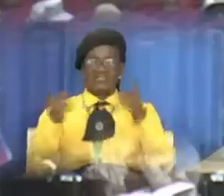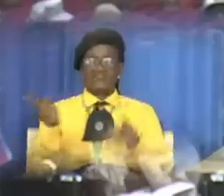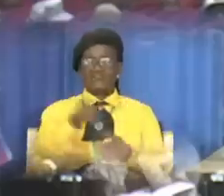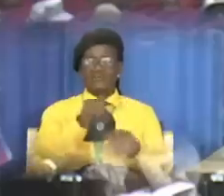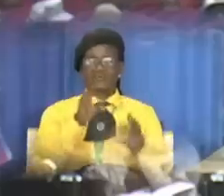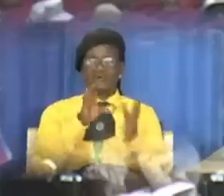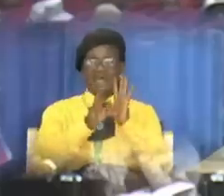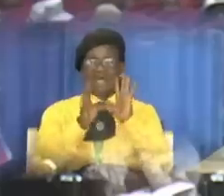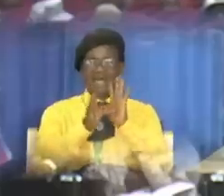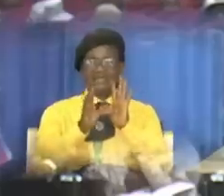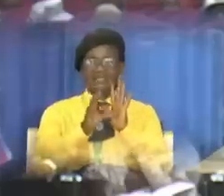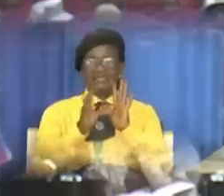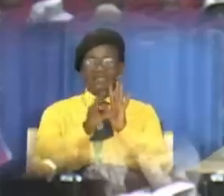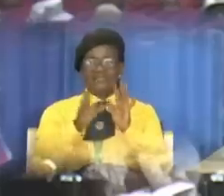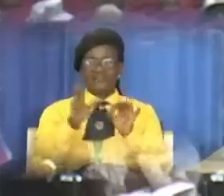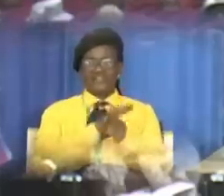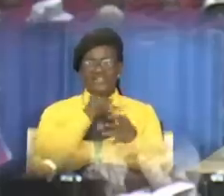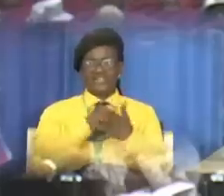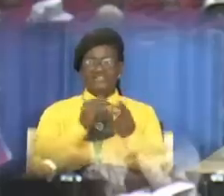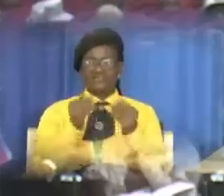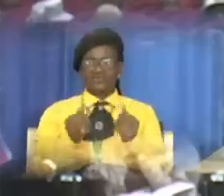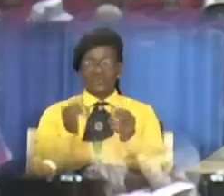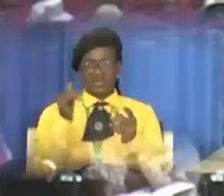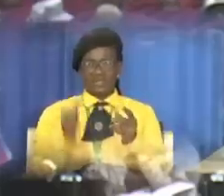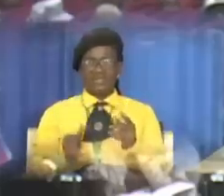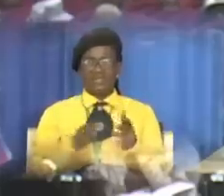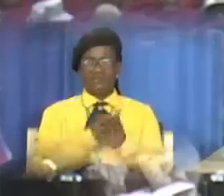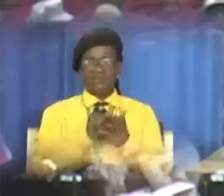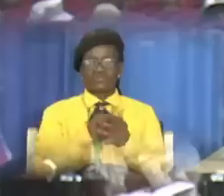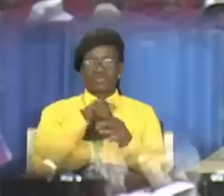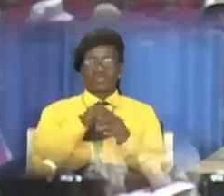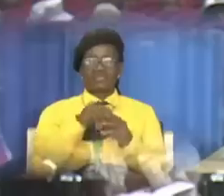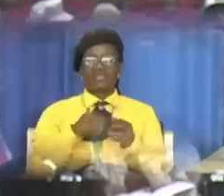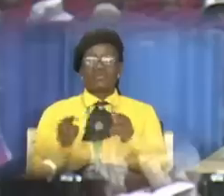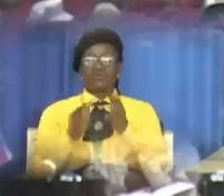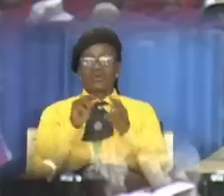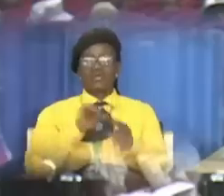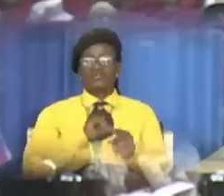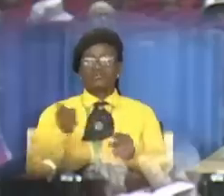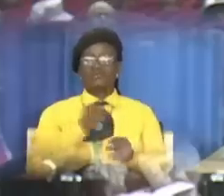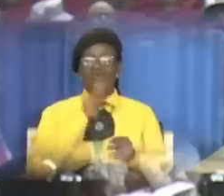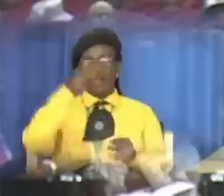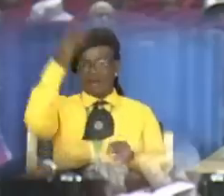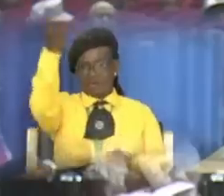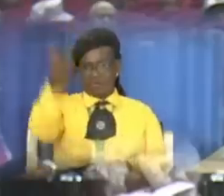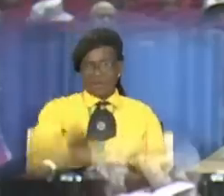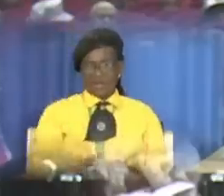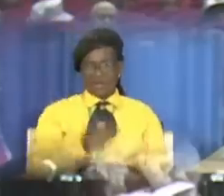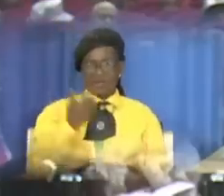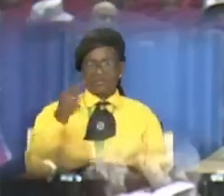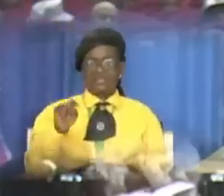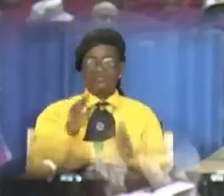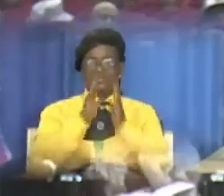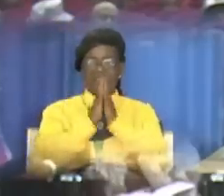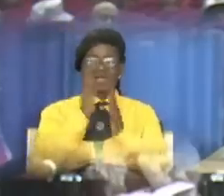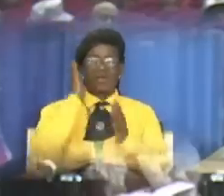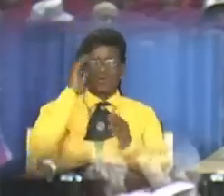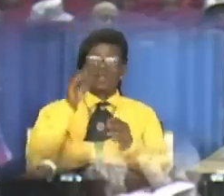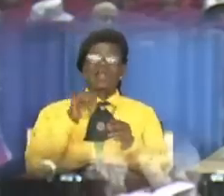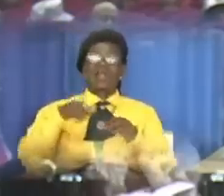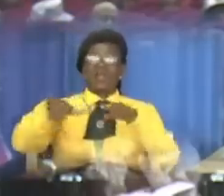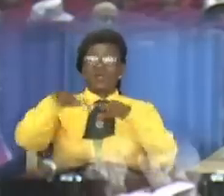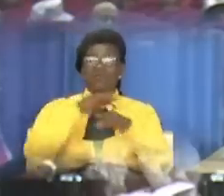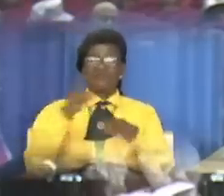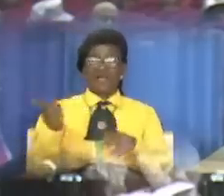Those of you who are still on the way, you are welcome. Keep coming. The prayer had covered you too. Collect the